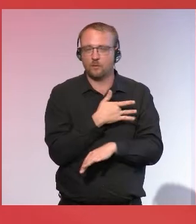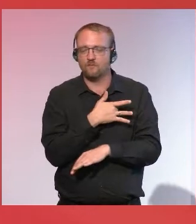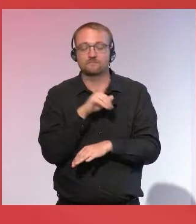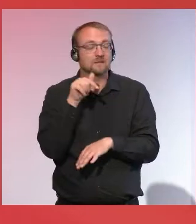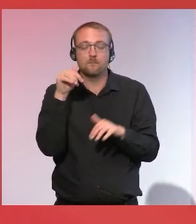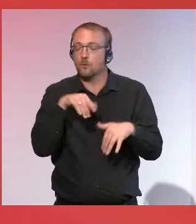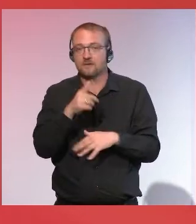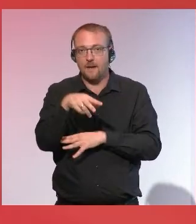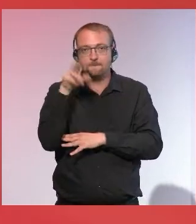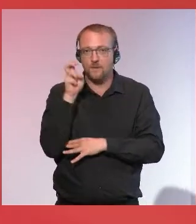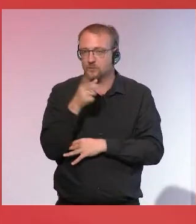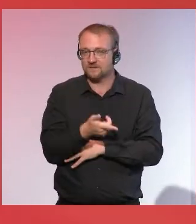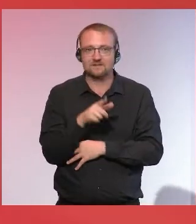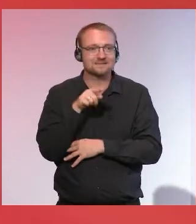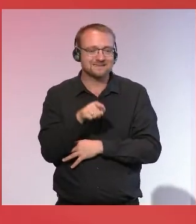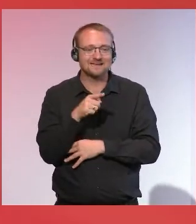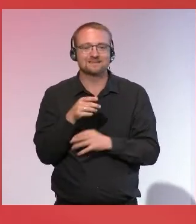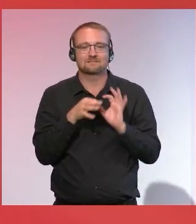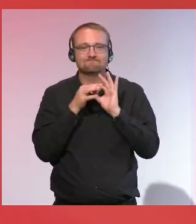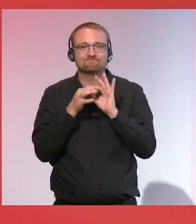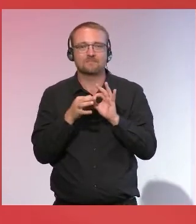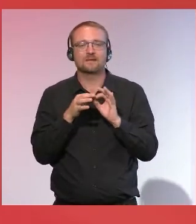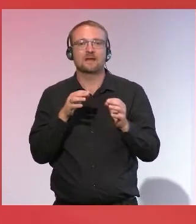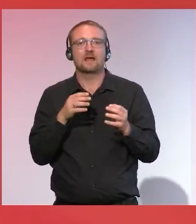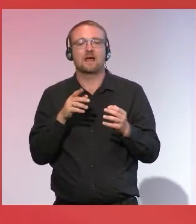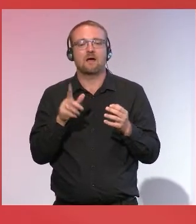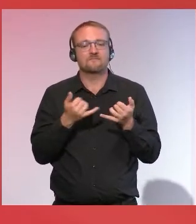for our work on climate change.